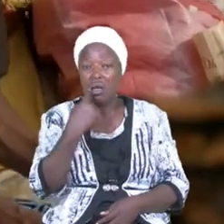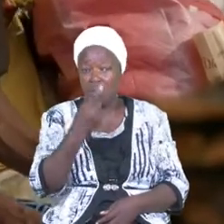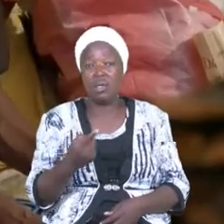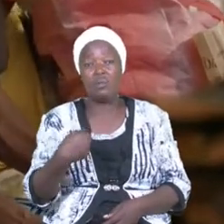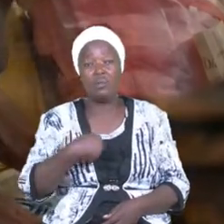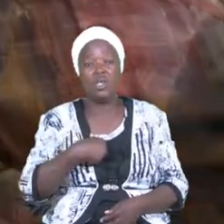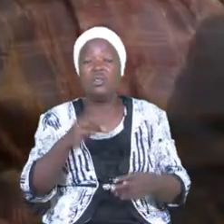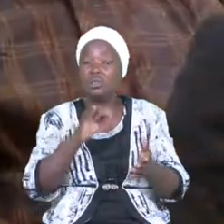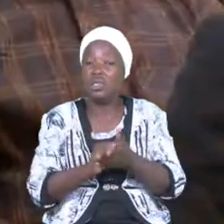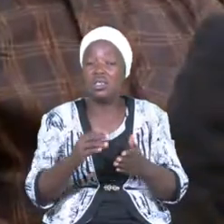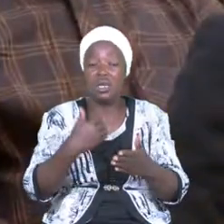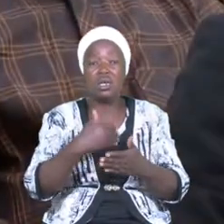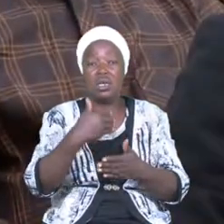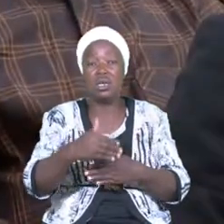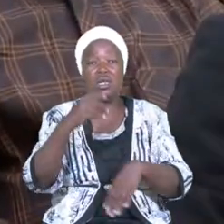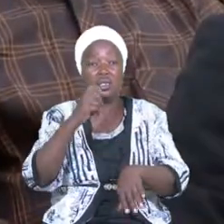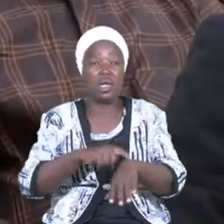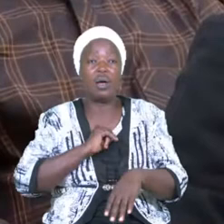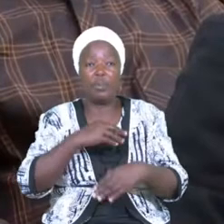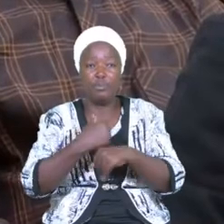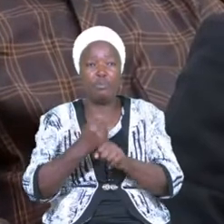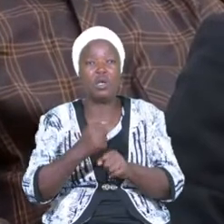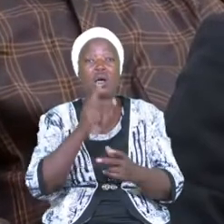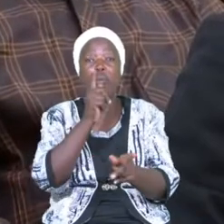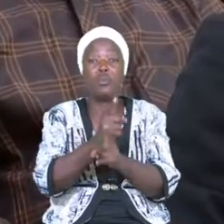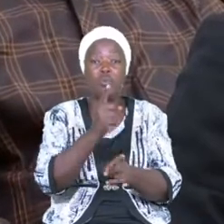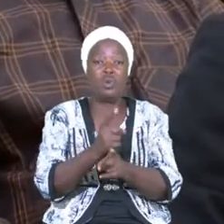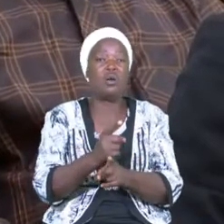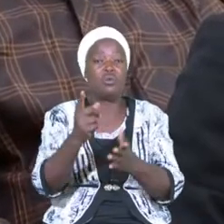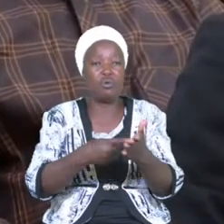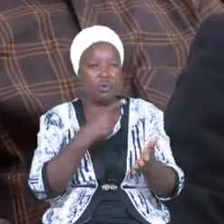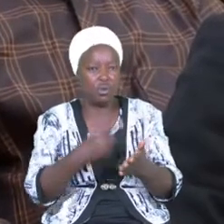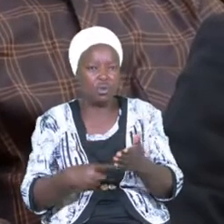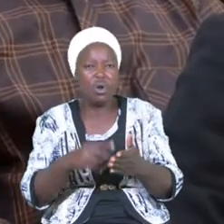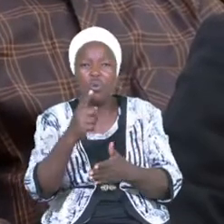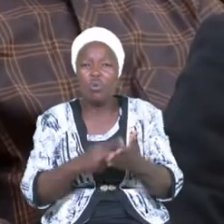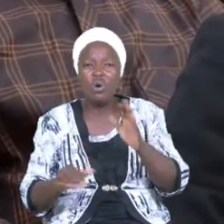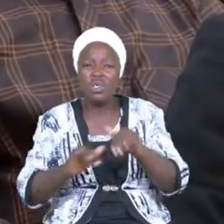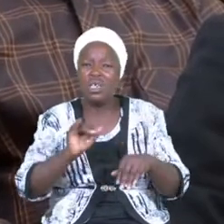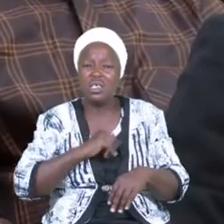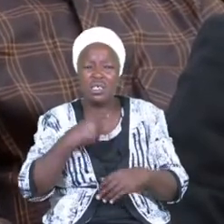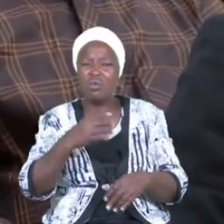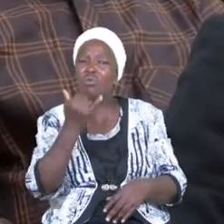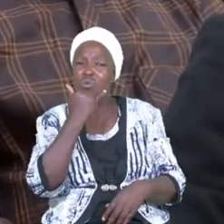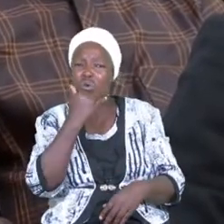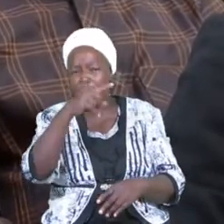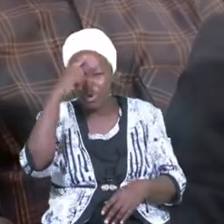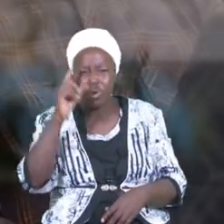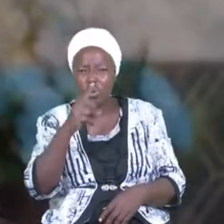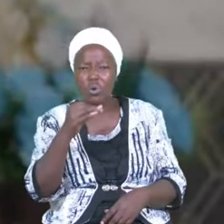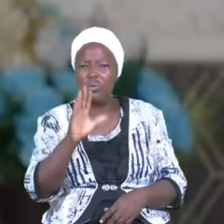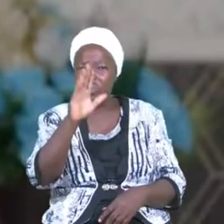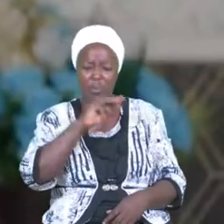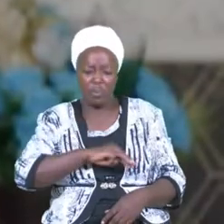proper correction. What did I say wrong? Because one of your members came to me and said, that's